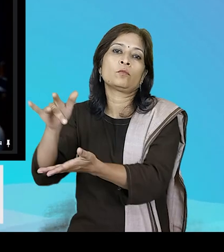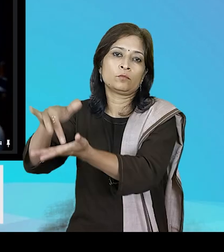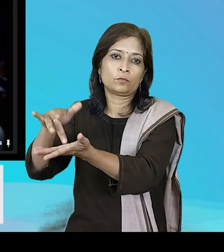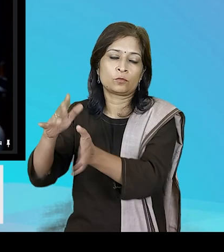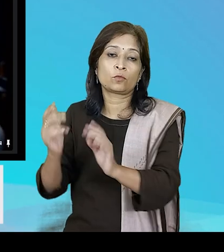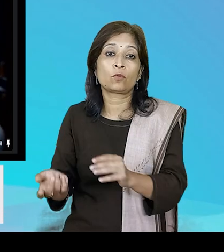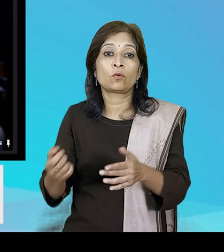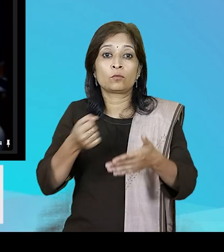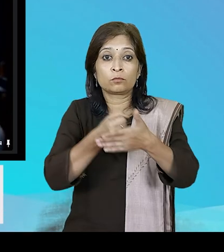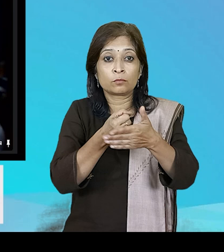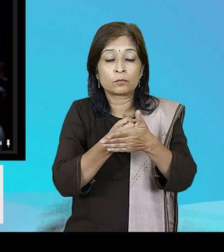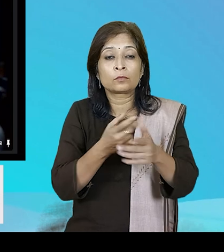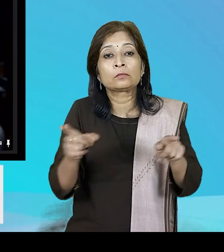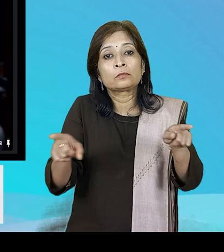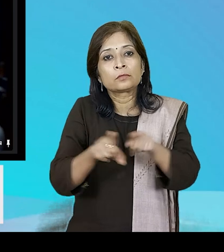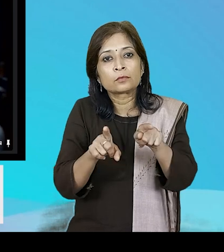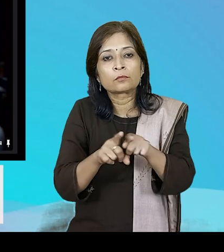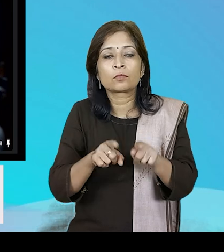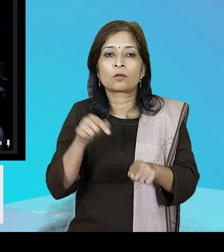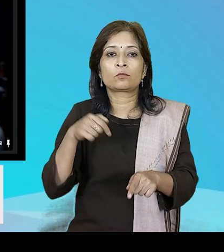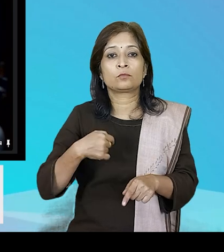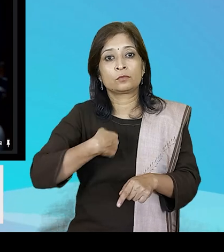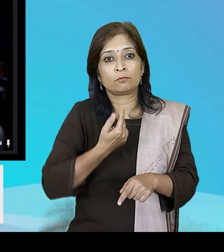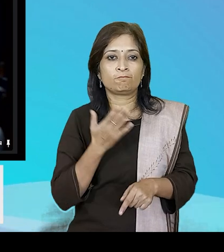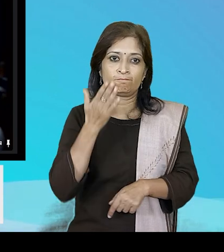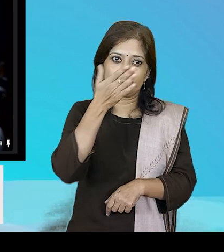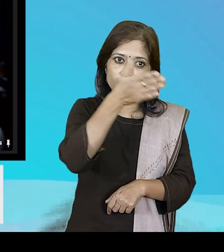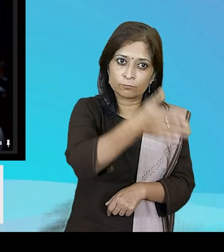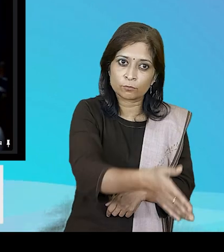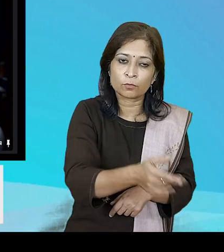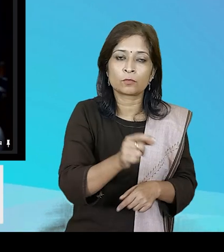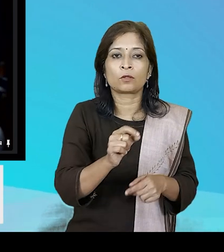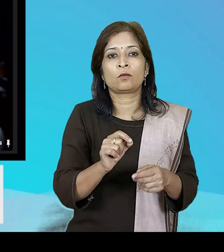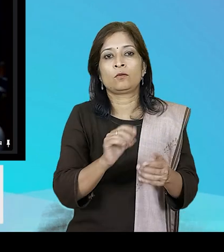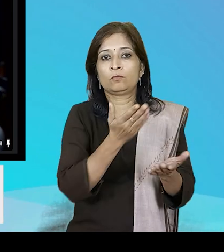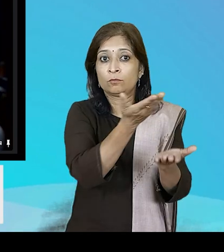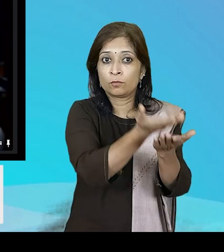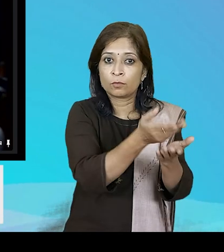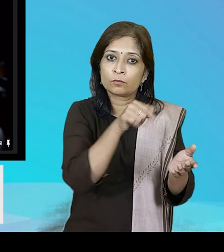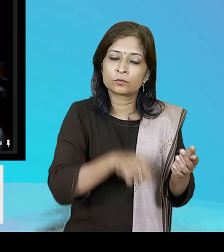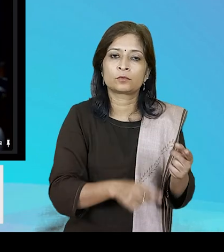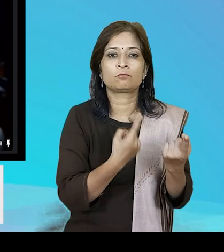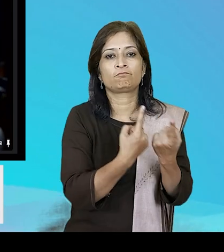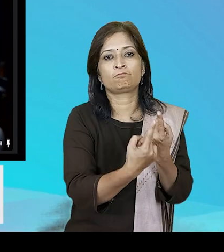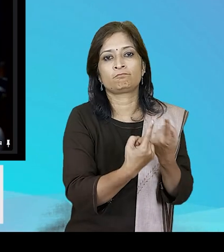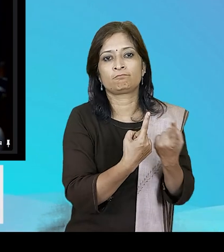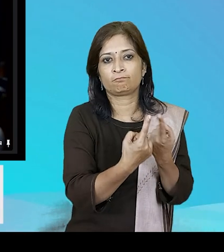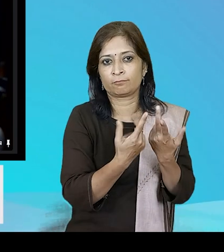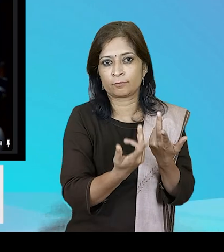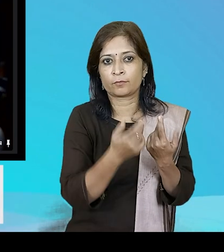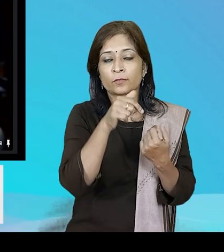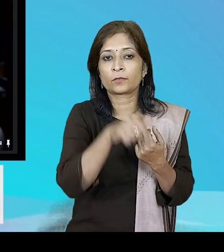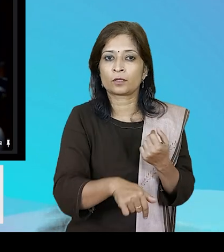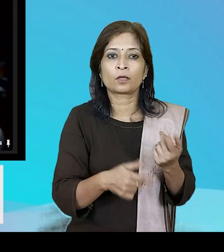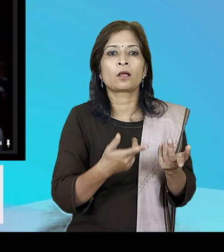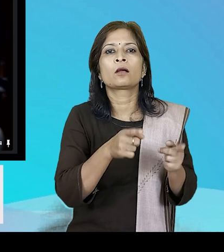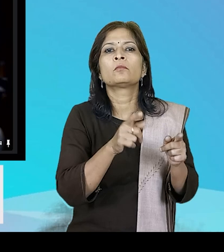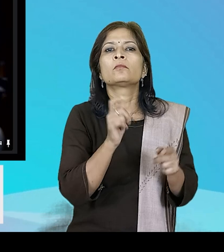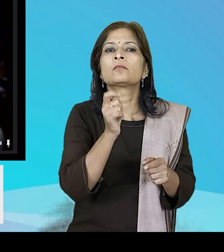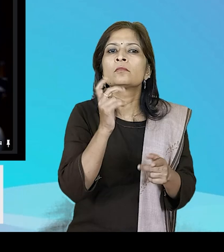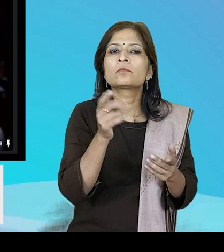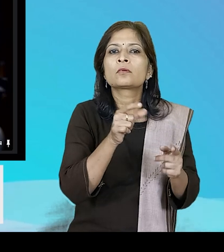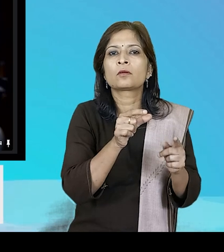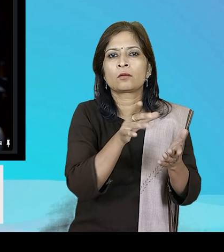can, and on the given date you will visit those seva kendras and your application will be processed. During the processing of